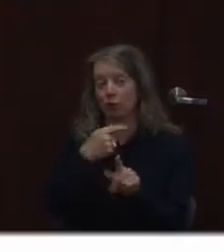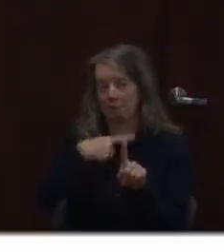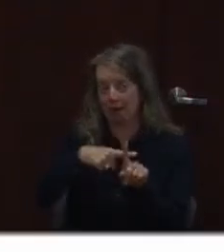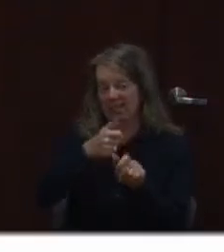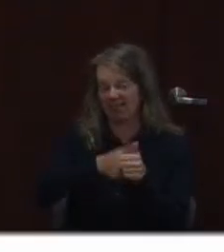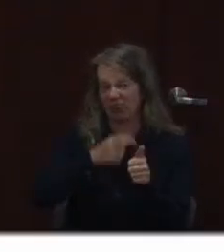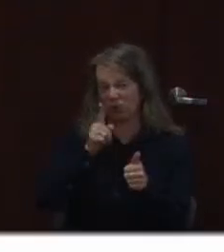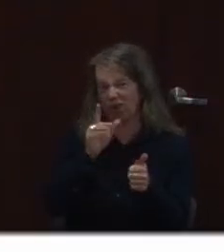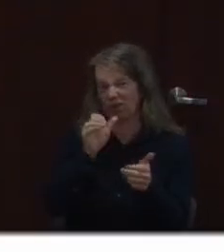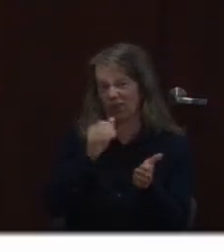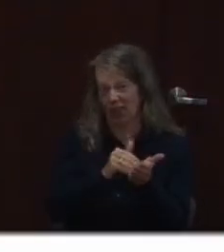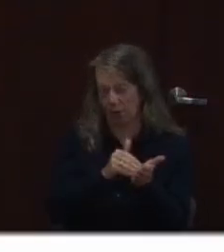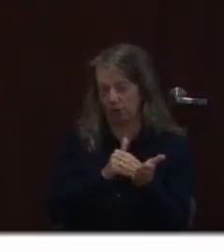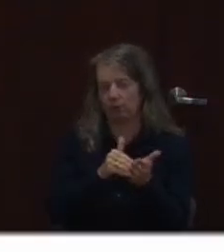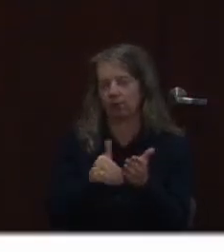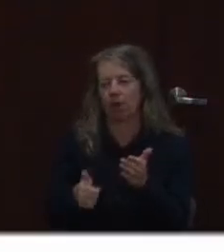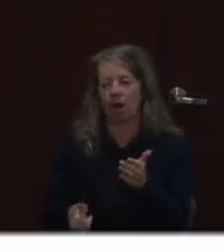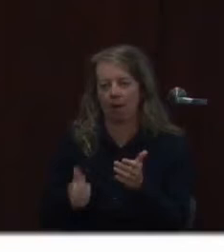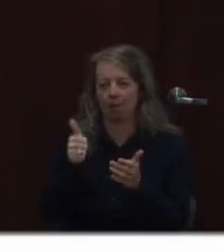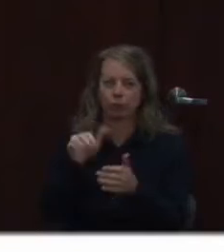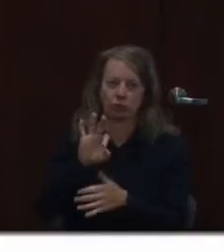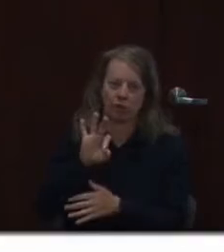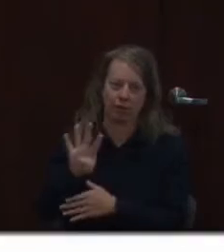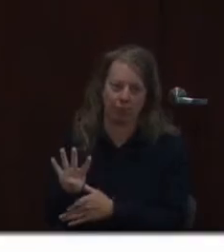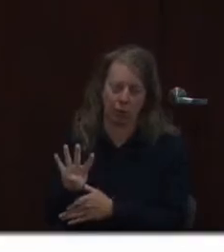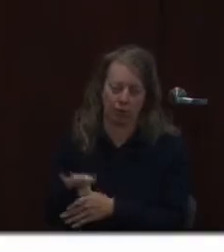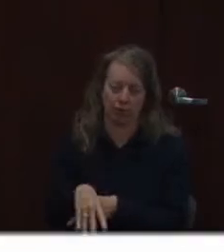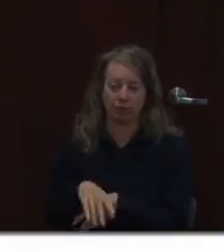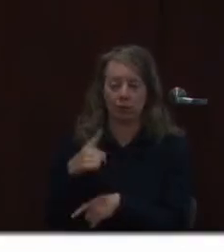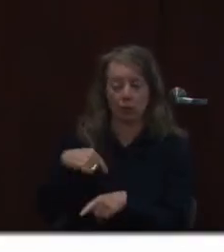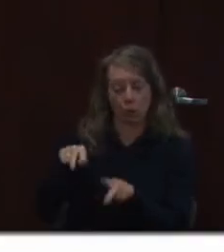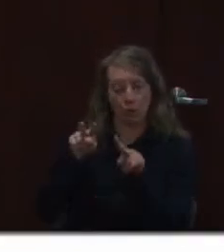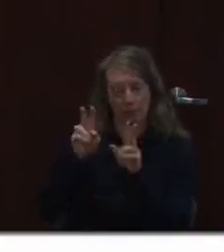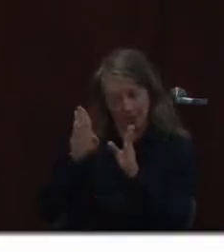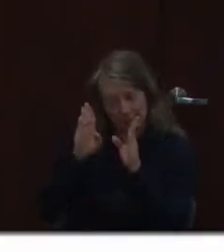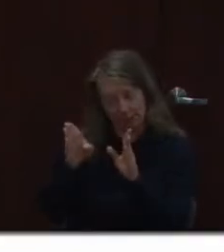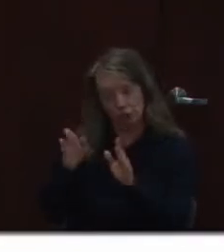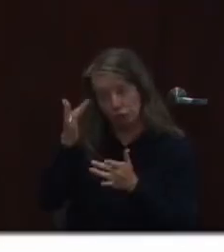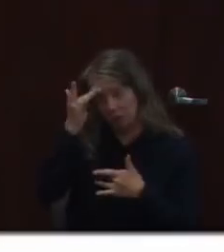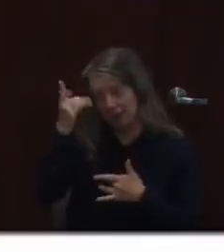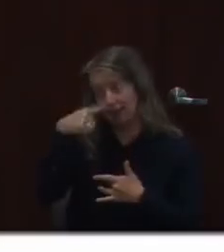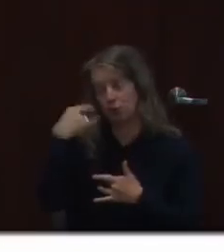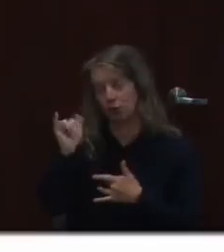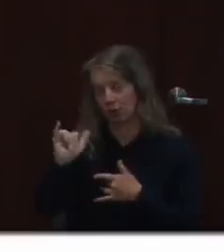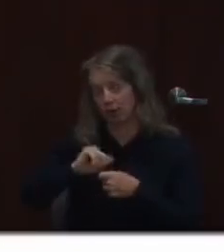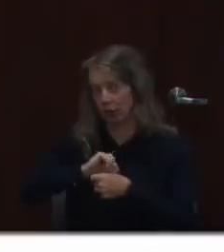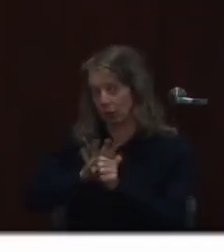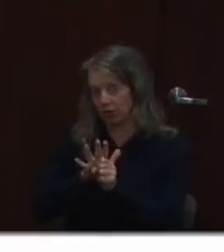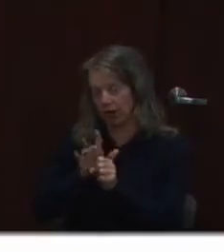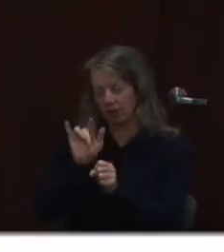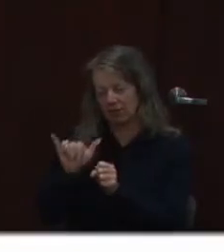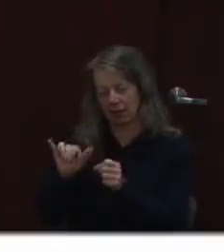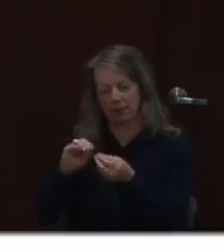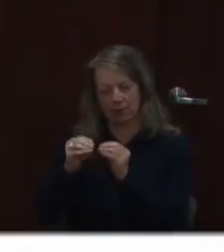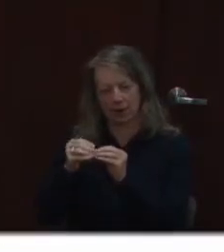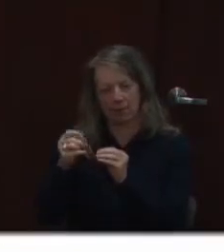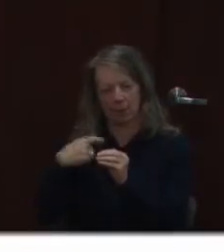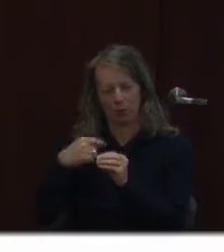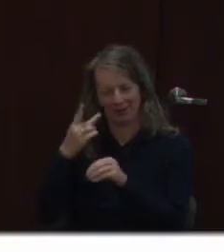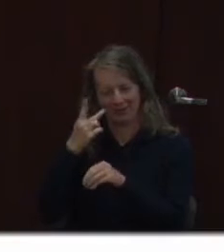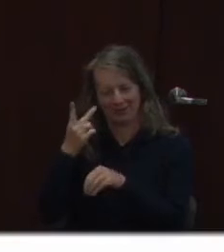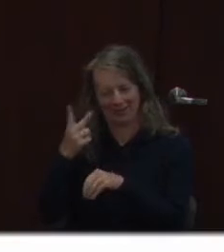went to 94. COVID-like illness surveillance, one of our early indicators.